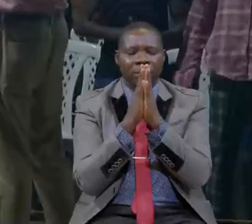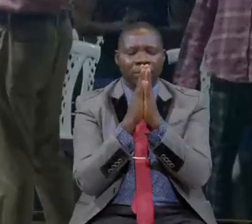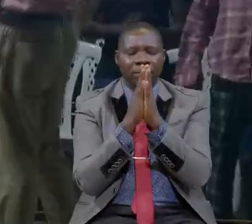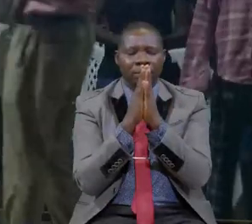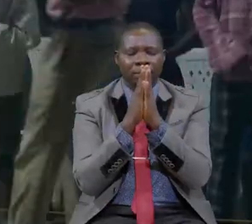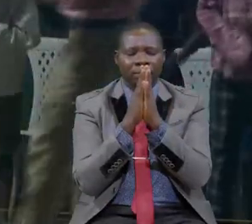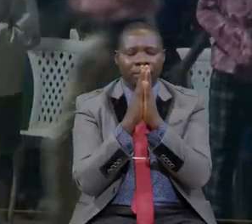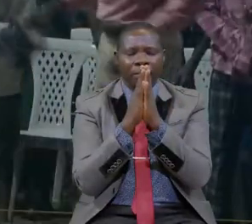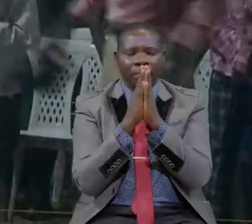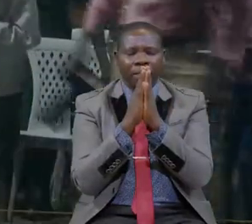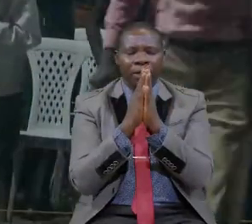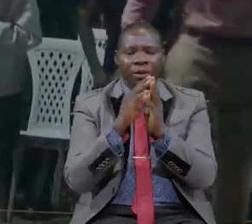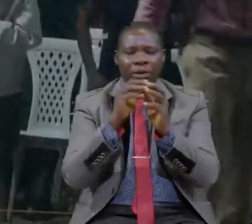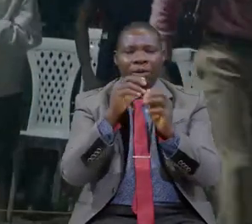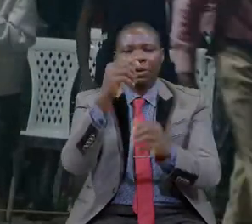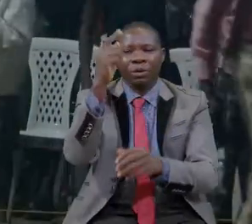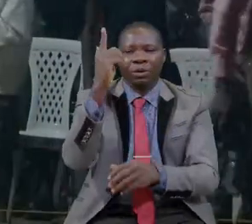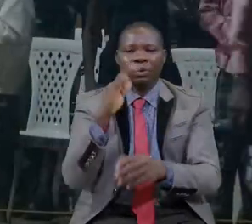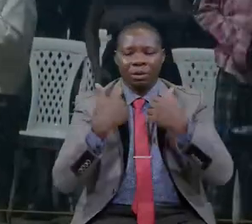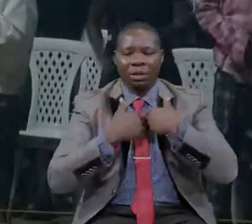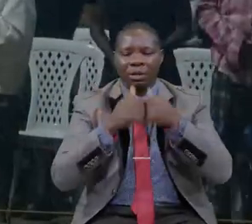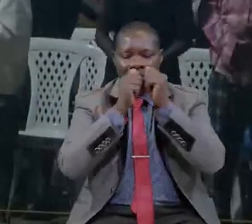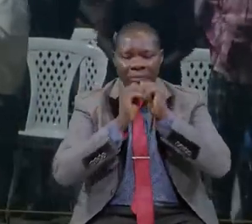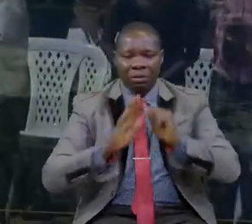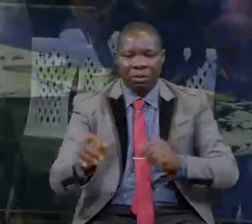God has blessed you. You can sit down.